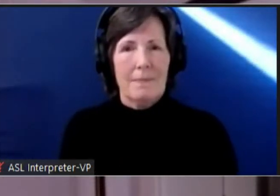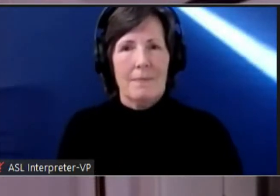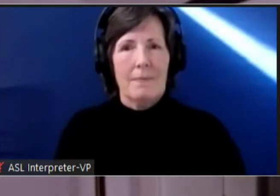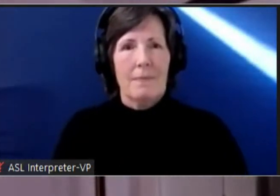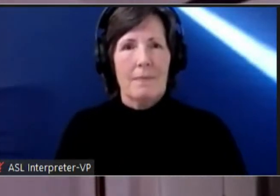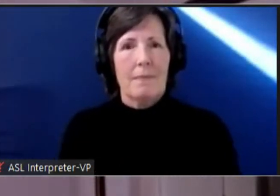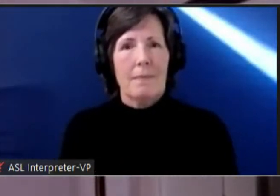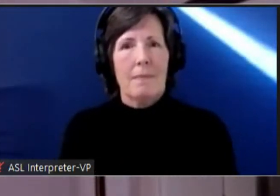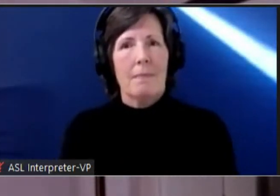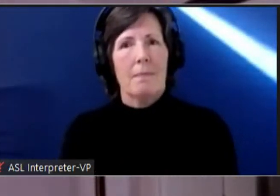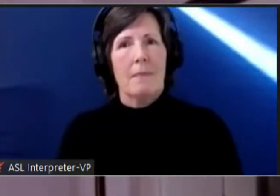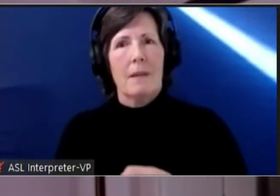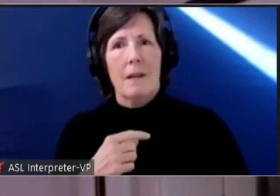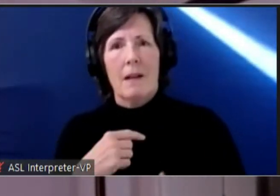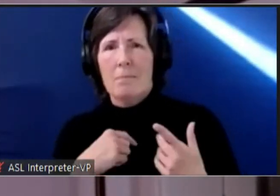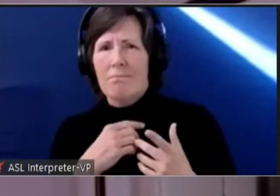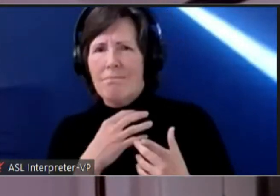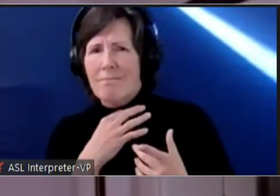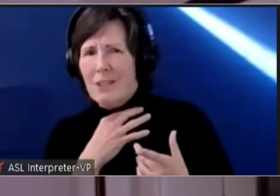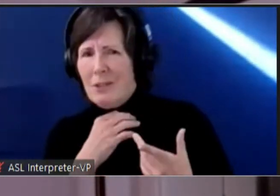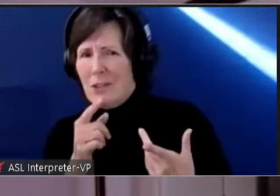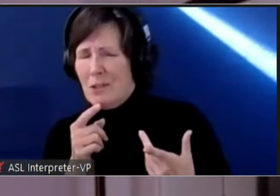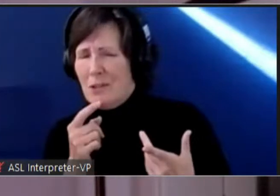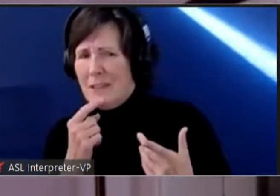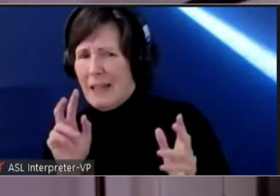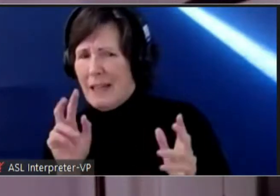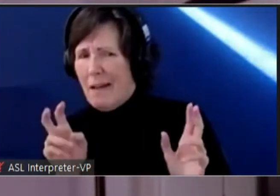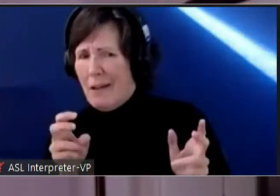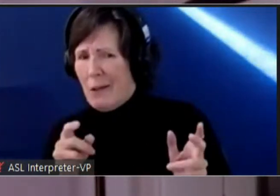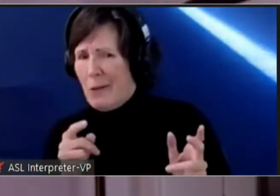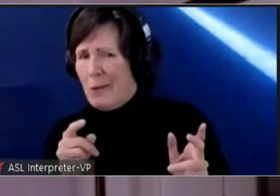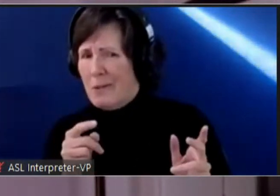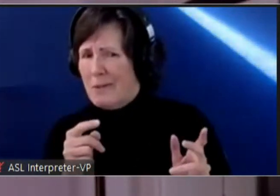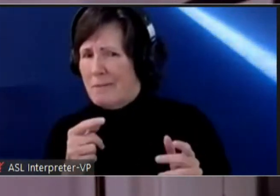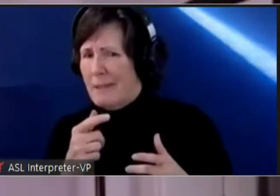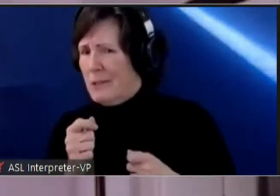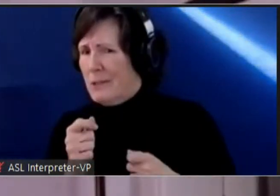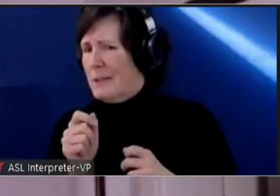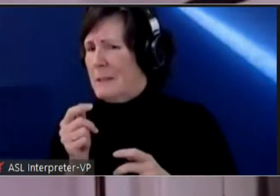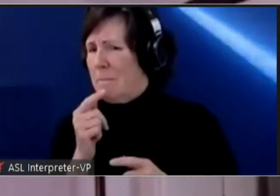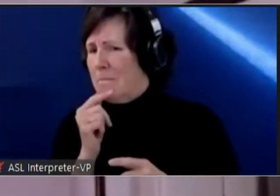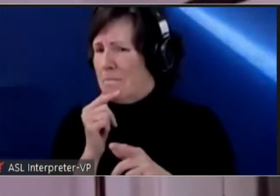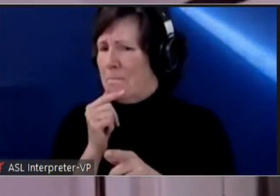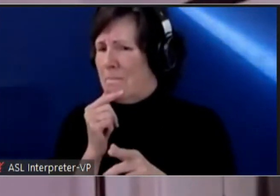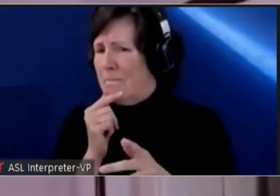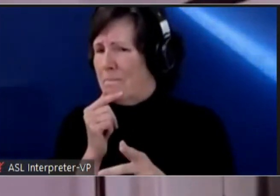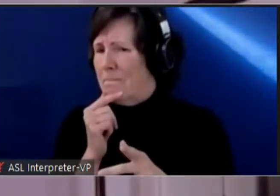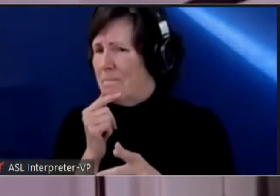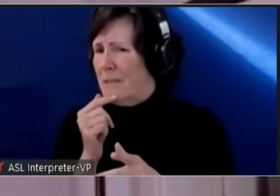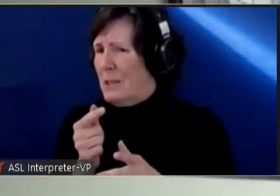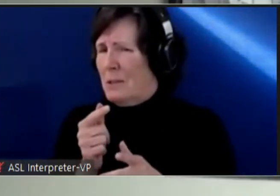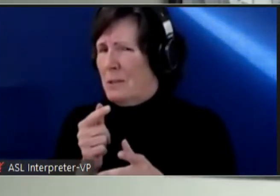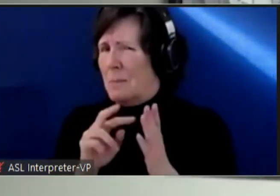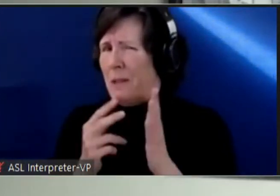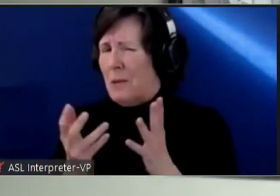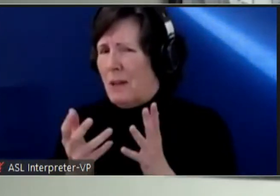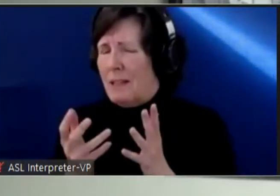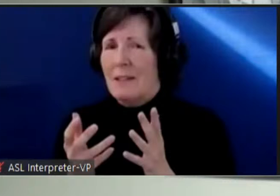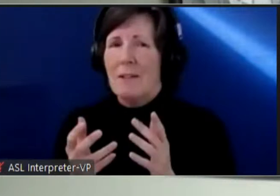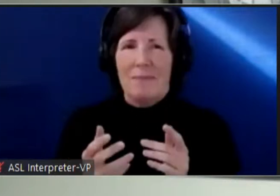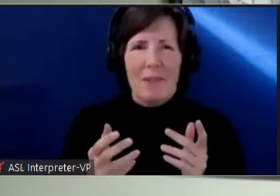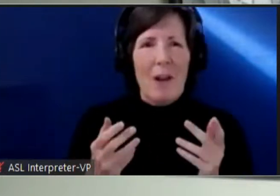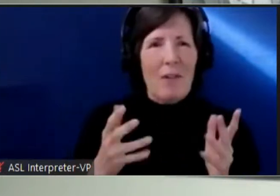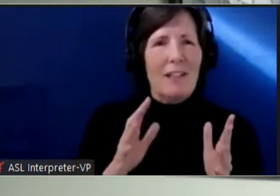Piqued your interest, 2 cases? Can you? That's your phrasing is interesting to me. Can you speak to that? Well, we talked about the